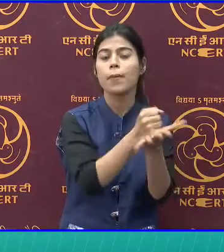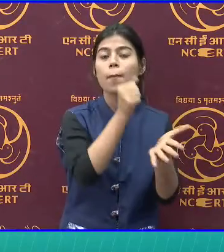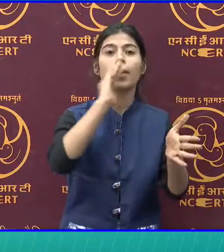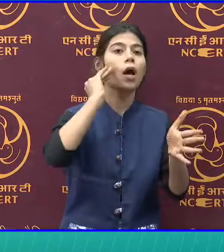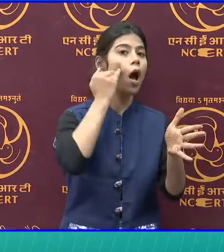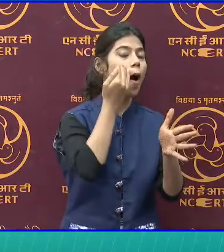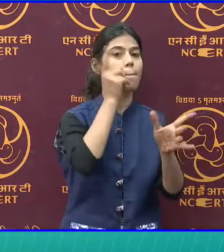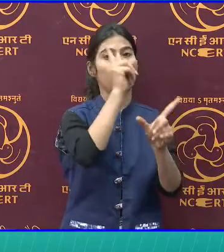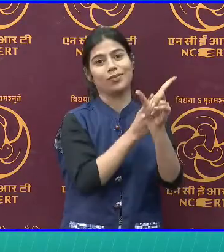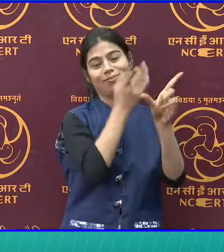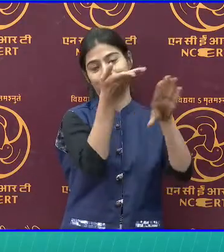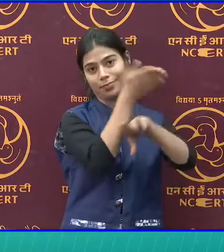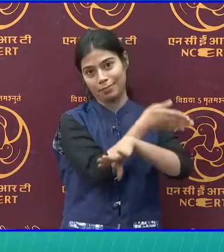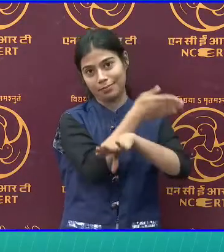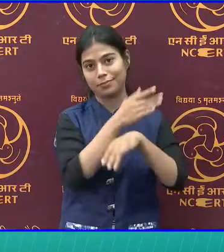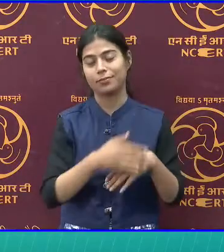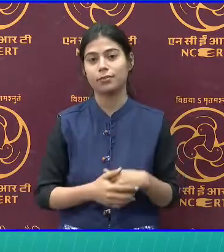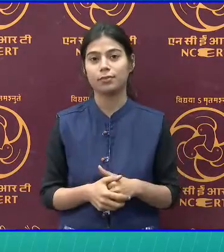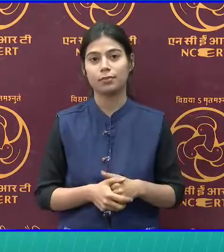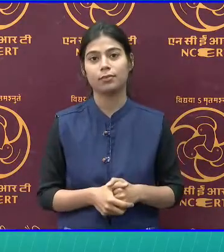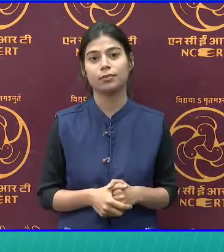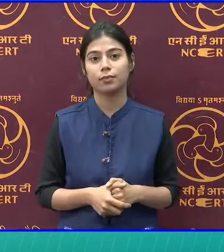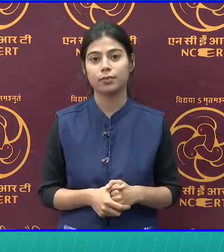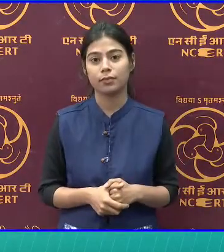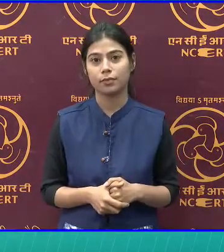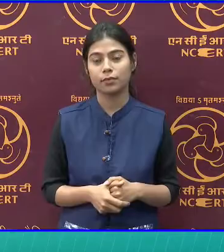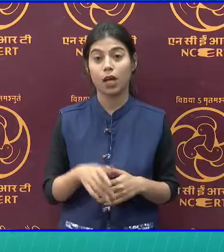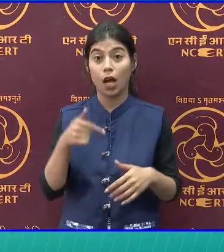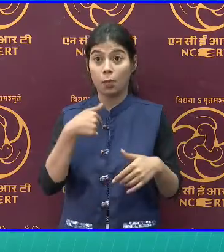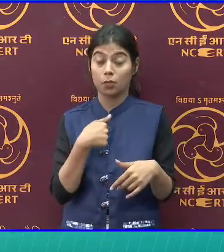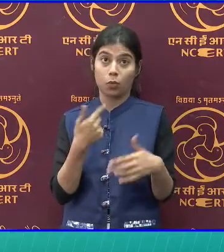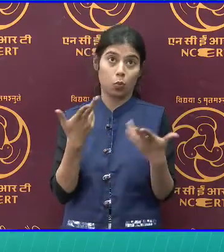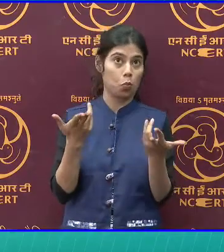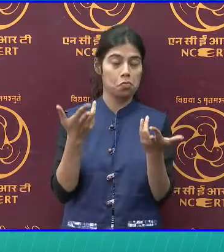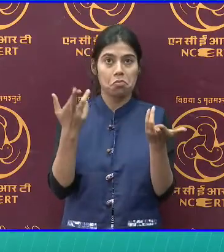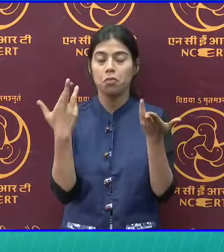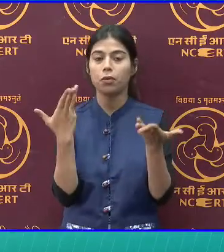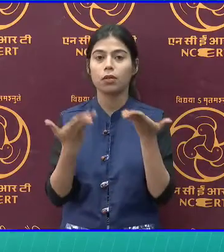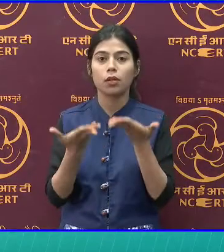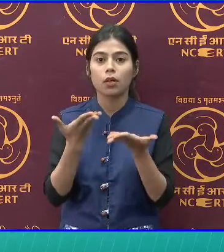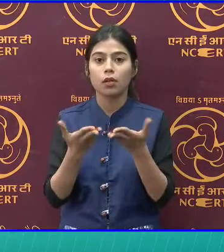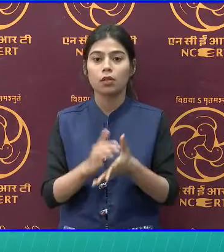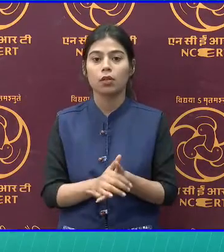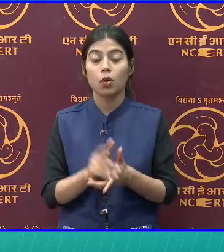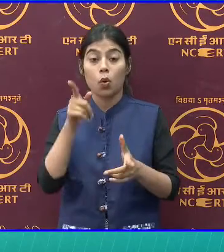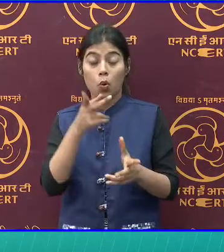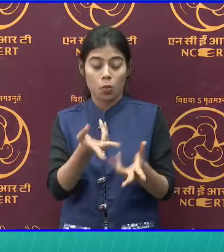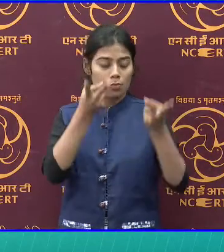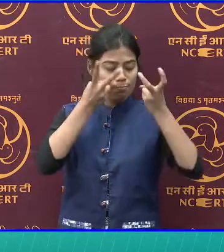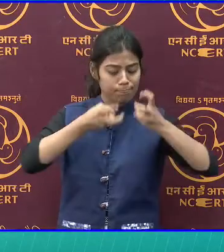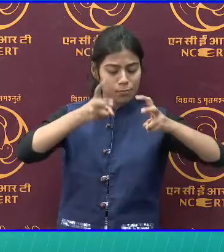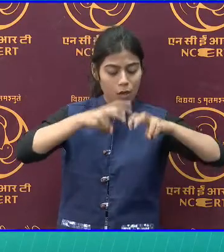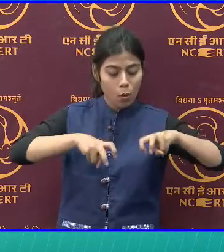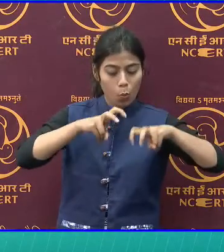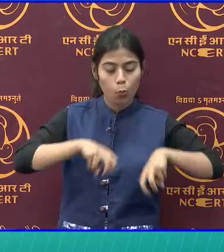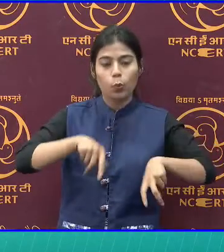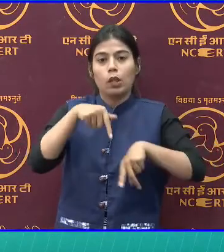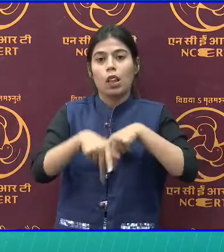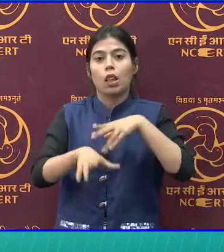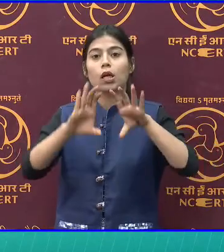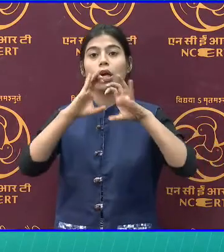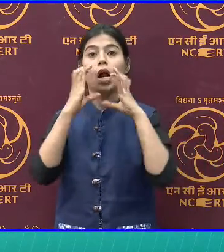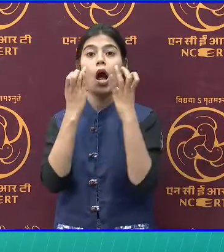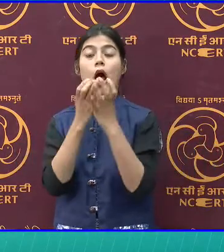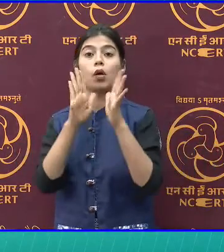over India are teaching this textbook actually, and I am sure that the thorough research going to the classrooms would